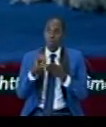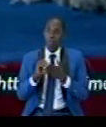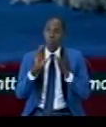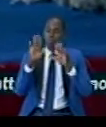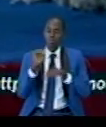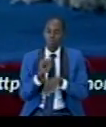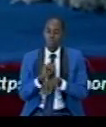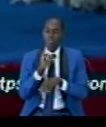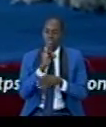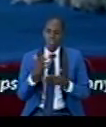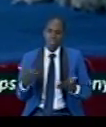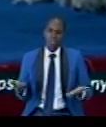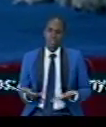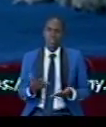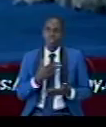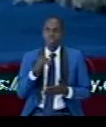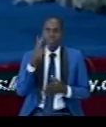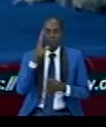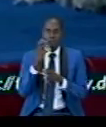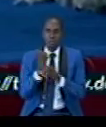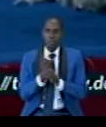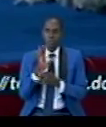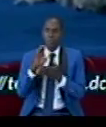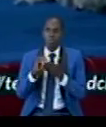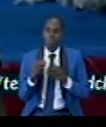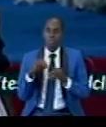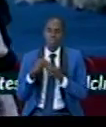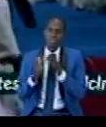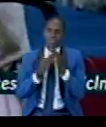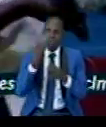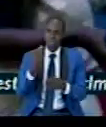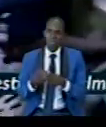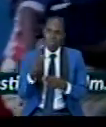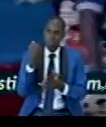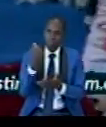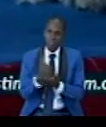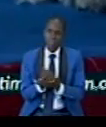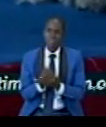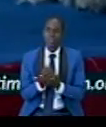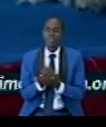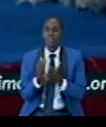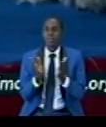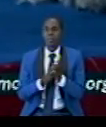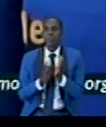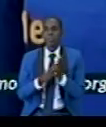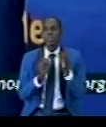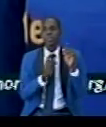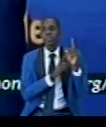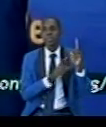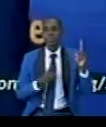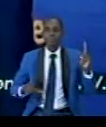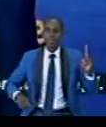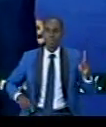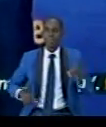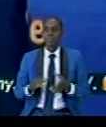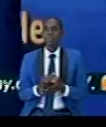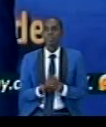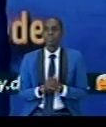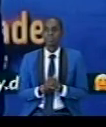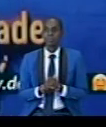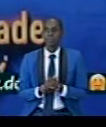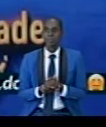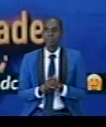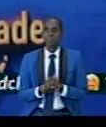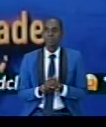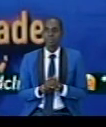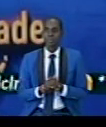here, and you will receive your own in Jesus' name. Praise the Lord. Let's